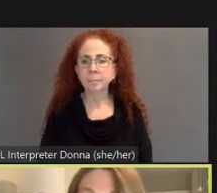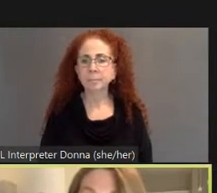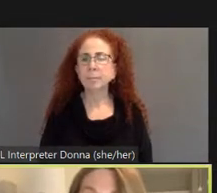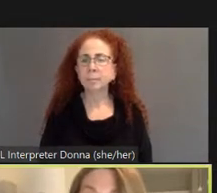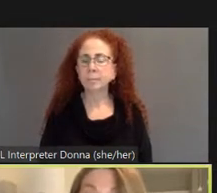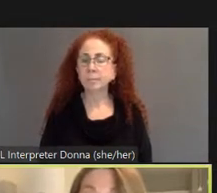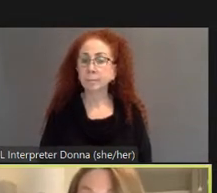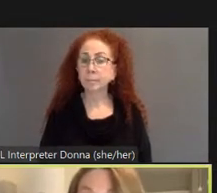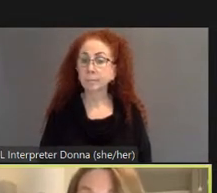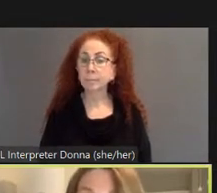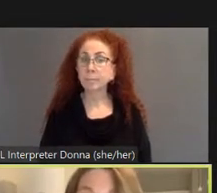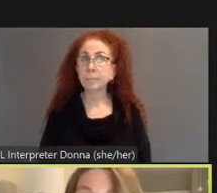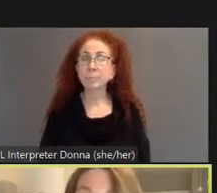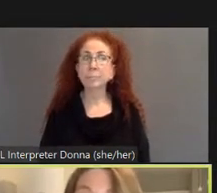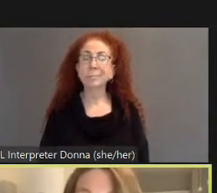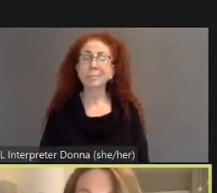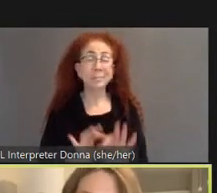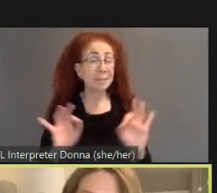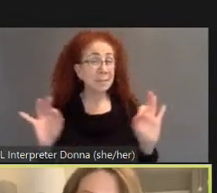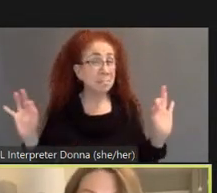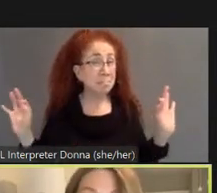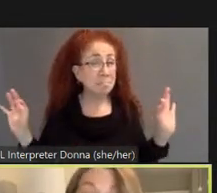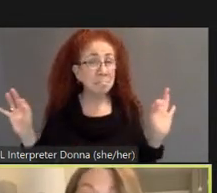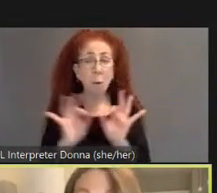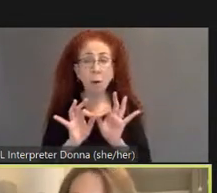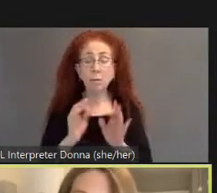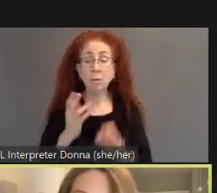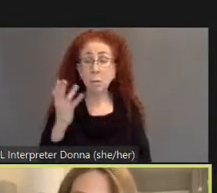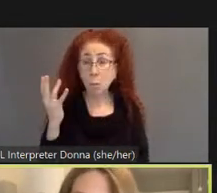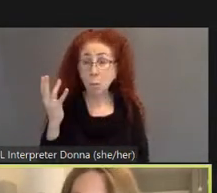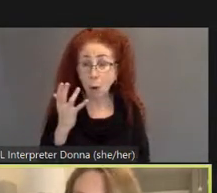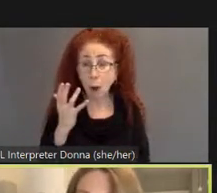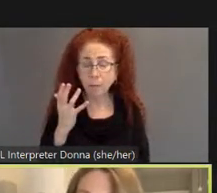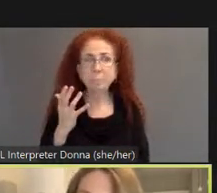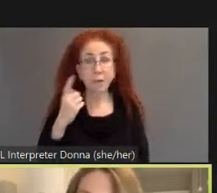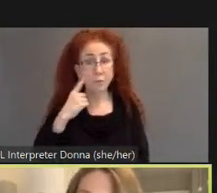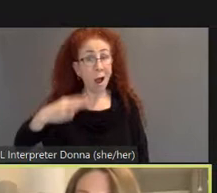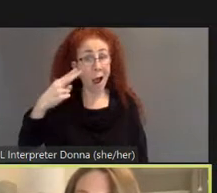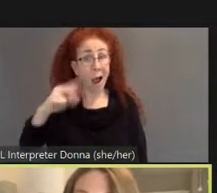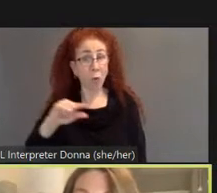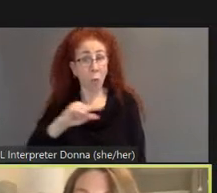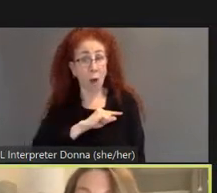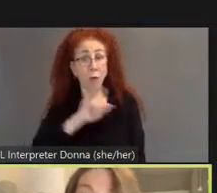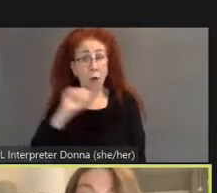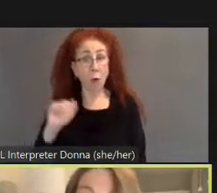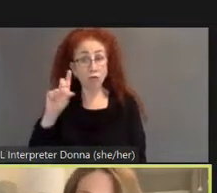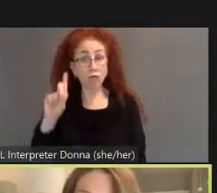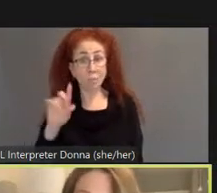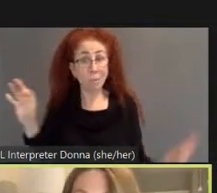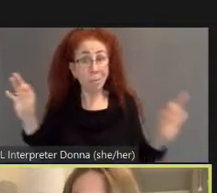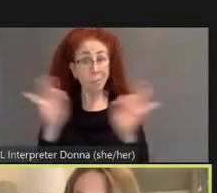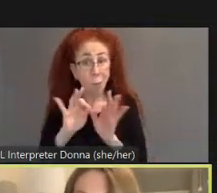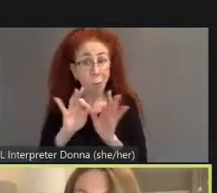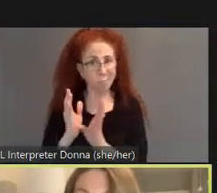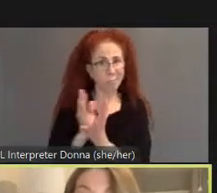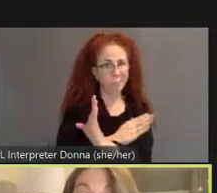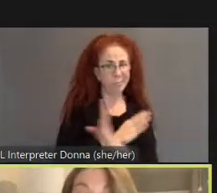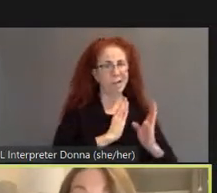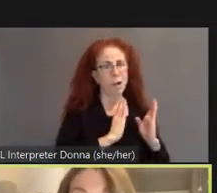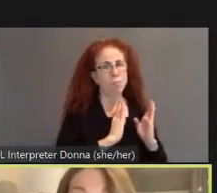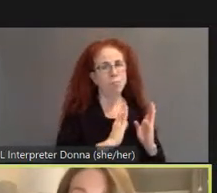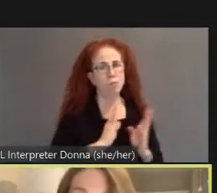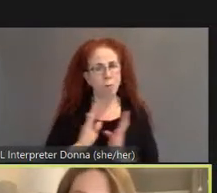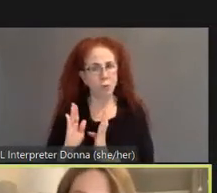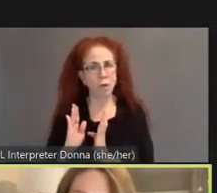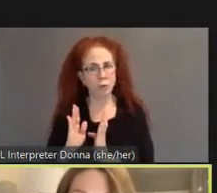to what I think is successful audio description, high quality audio description, is preparation and a